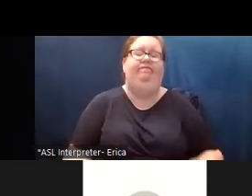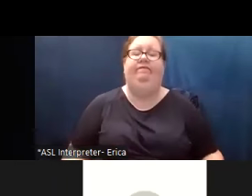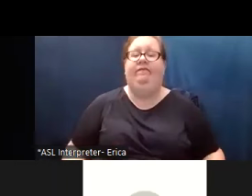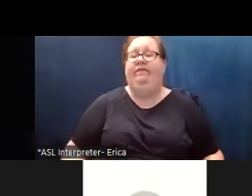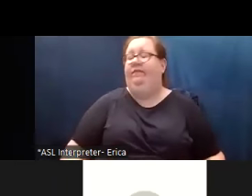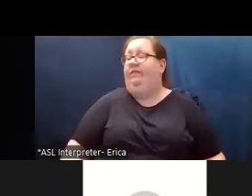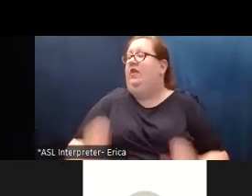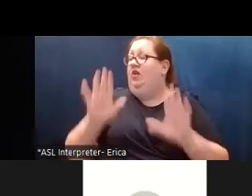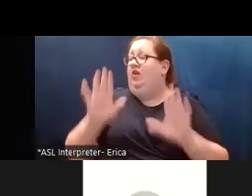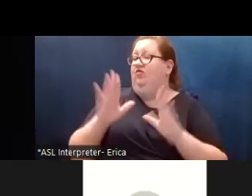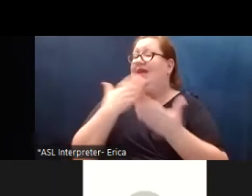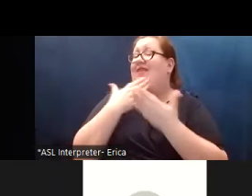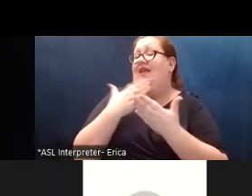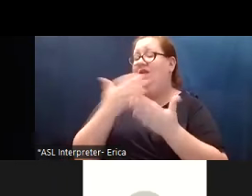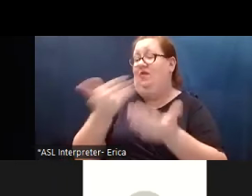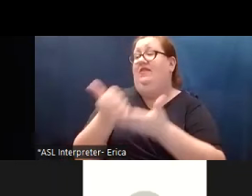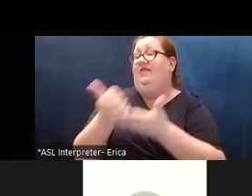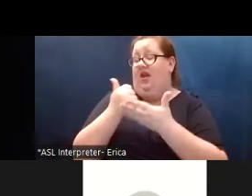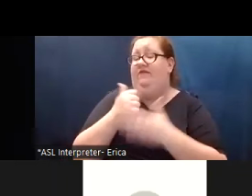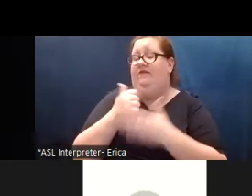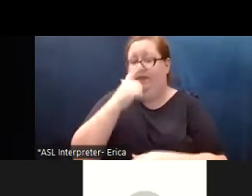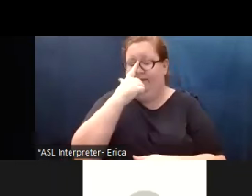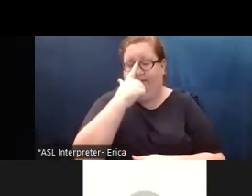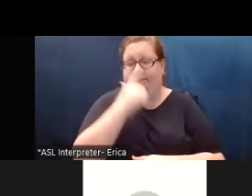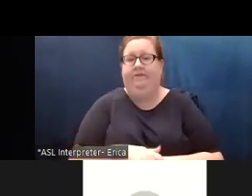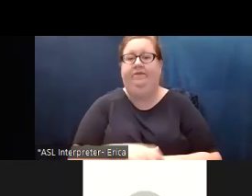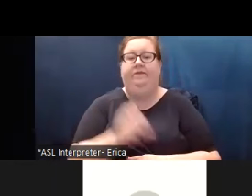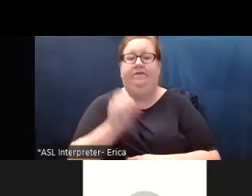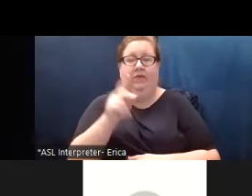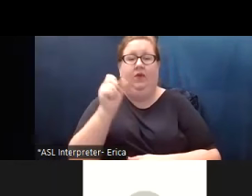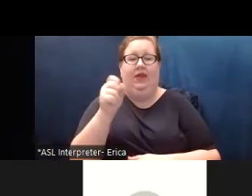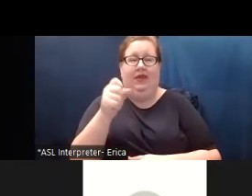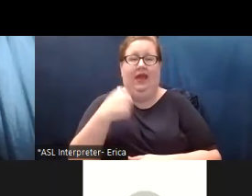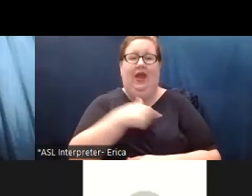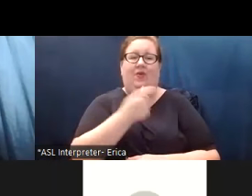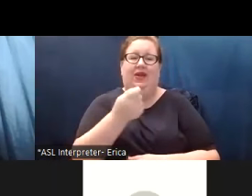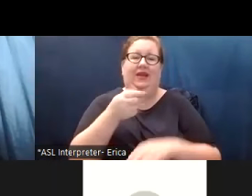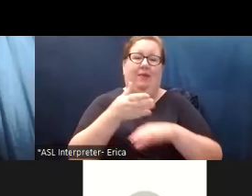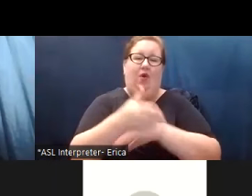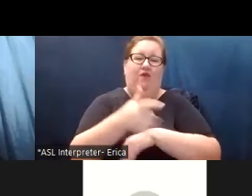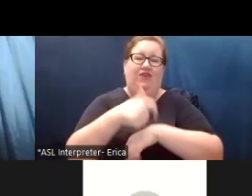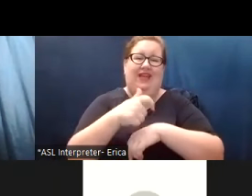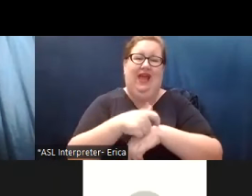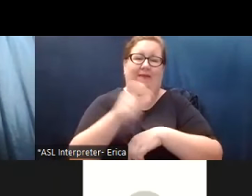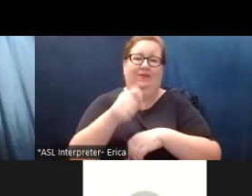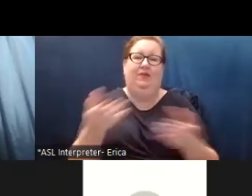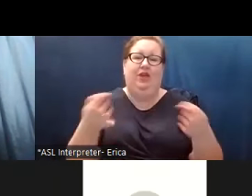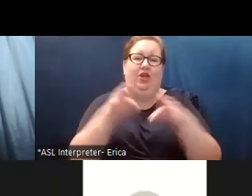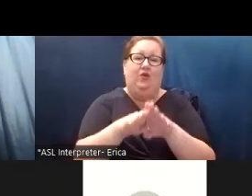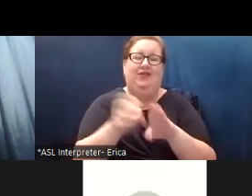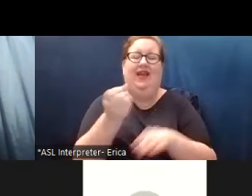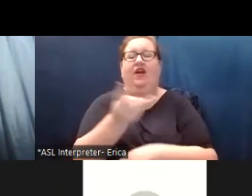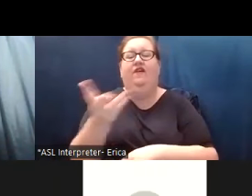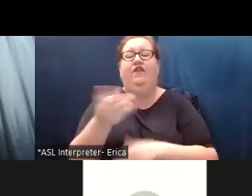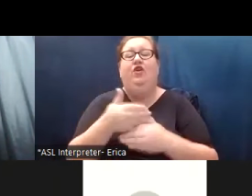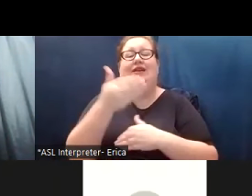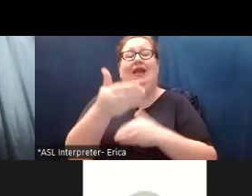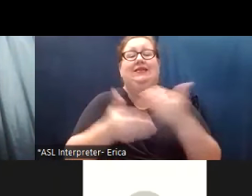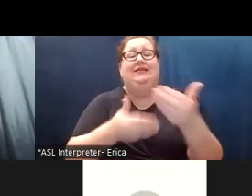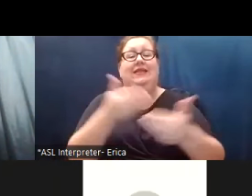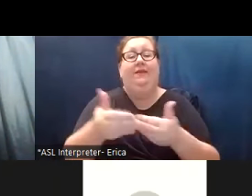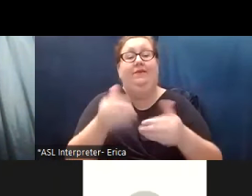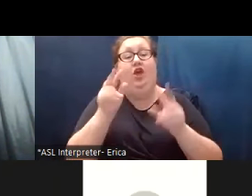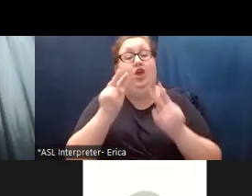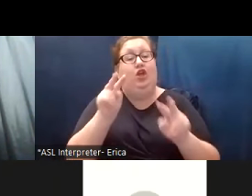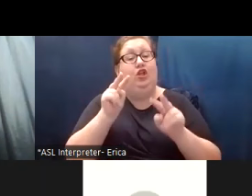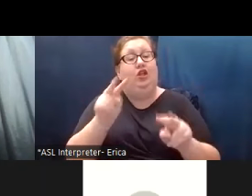Great, thank you. That's really helpful. So yeah, we're a little bit over, so I'll close this out. Just a few of our next steps. Look out for our